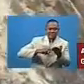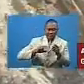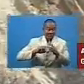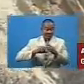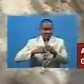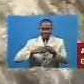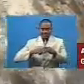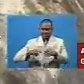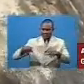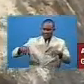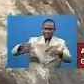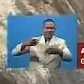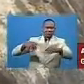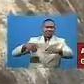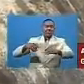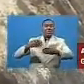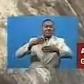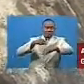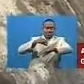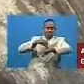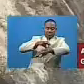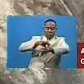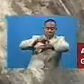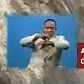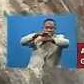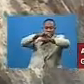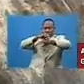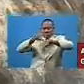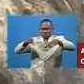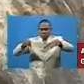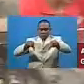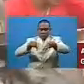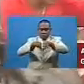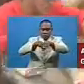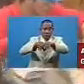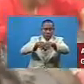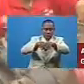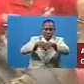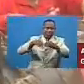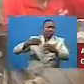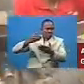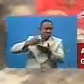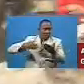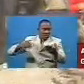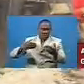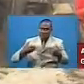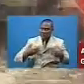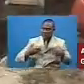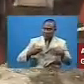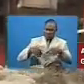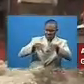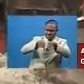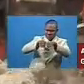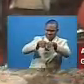with the lifting and testing of sections of the pipeline for quality assurance purposes. Sections of the pipeline with two size